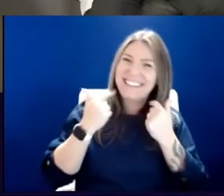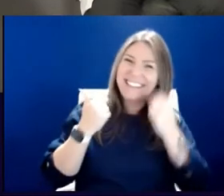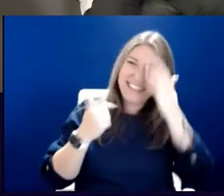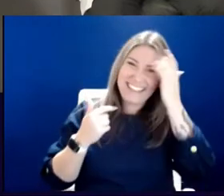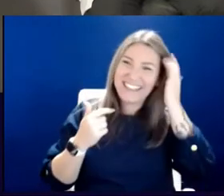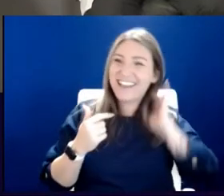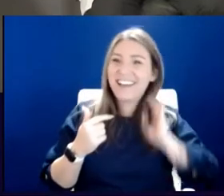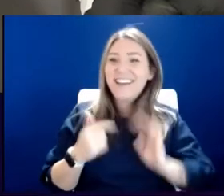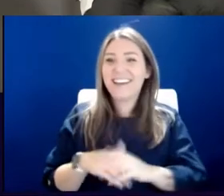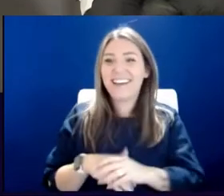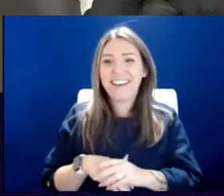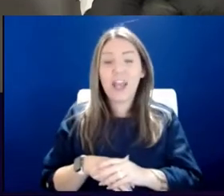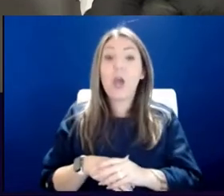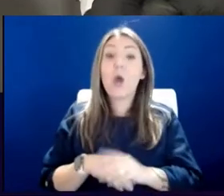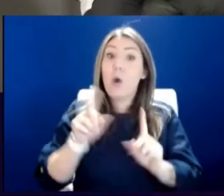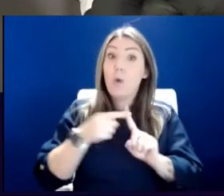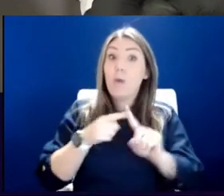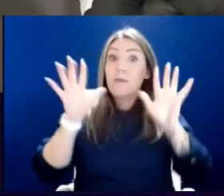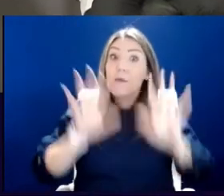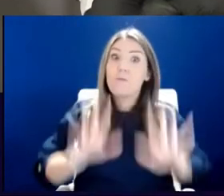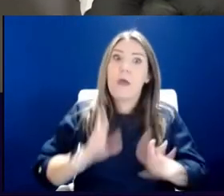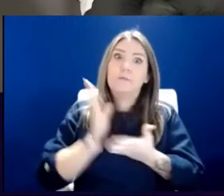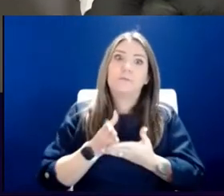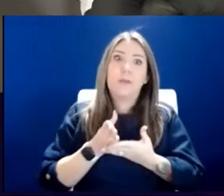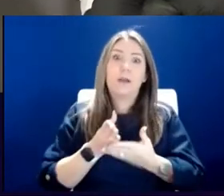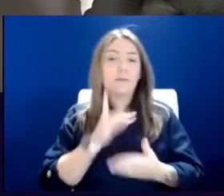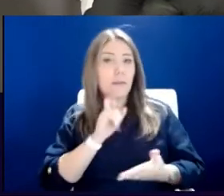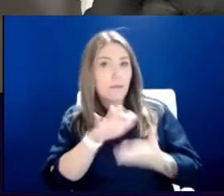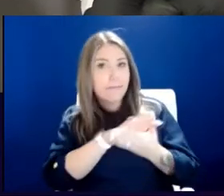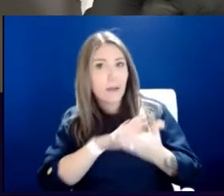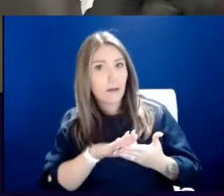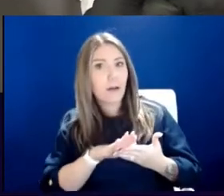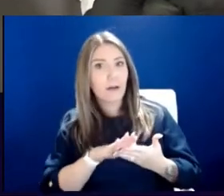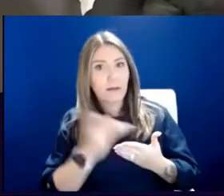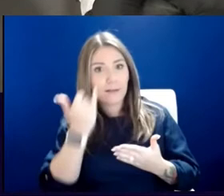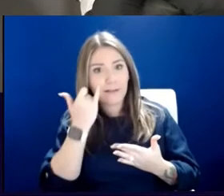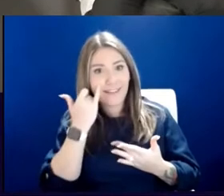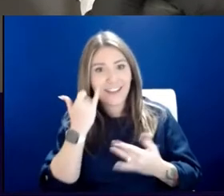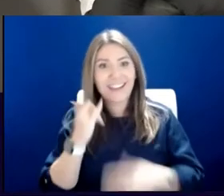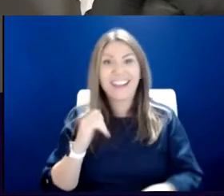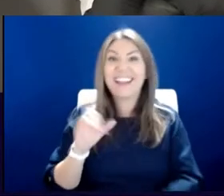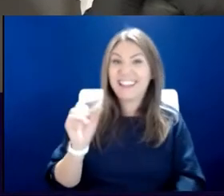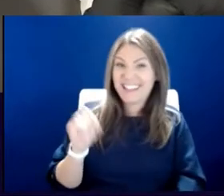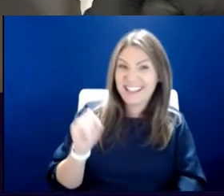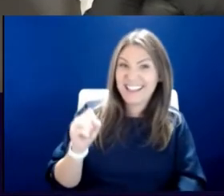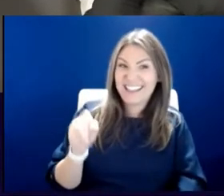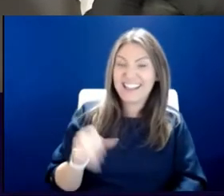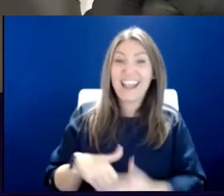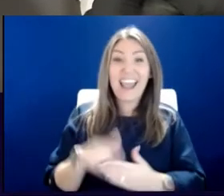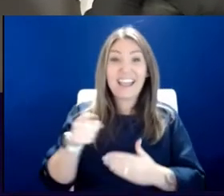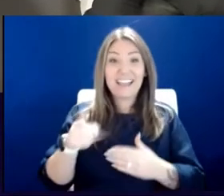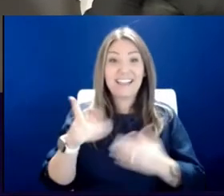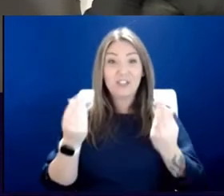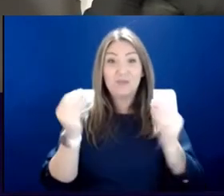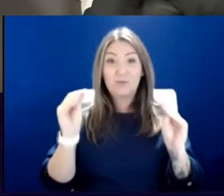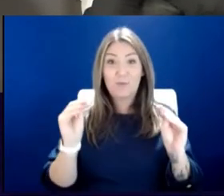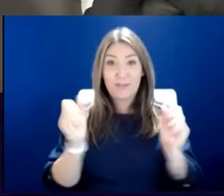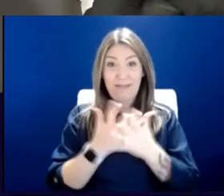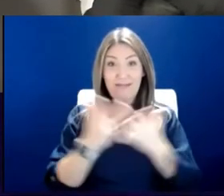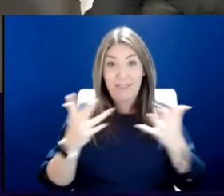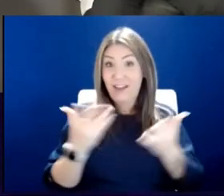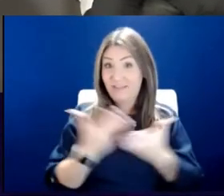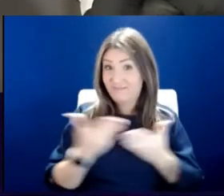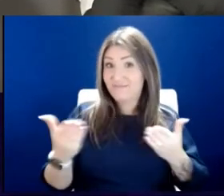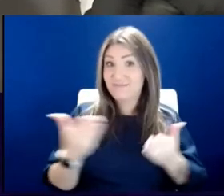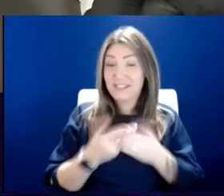As soon as the weather breaks. Well, that would be nice. Gary has sold his lot of assets to to plan that